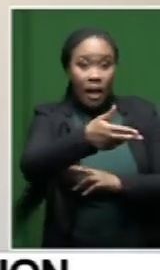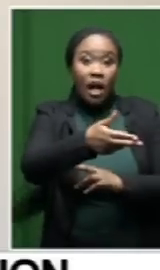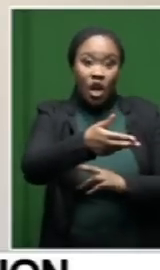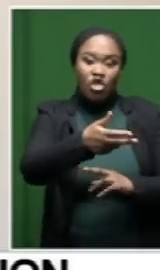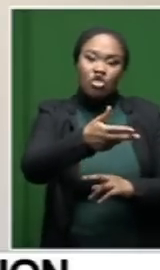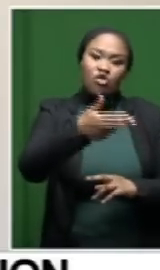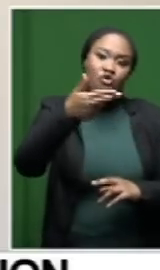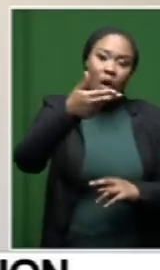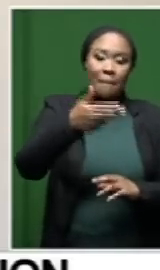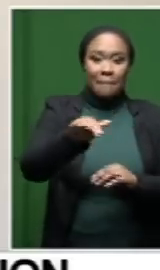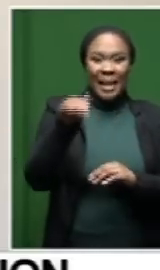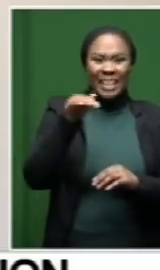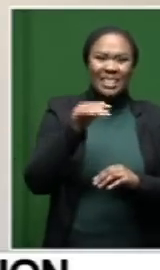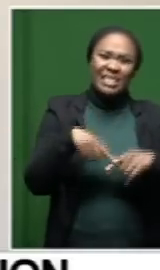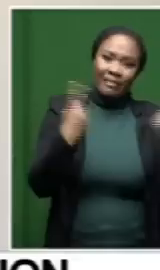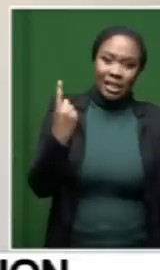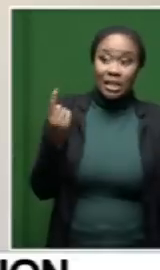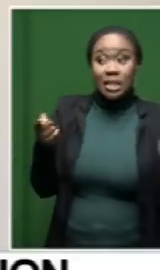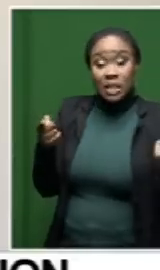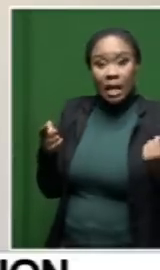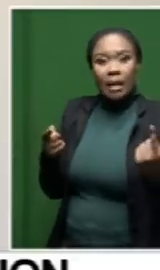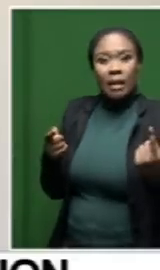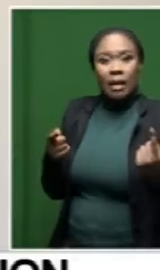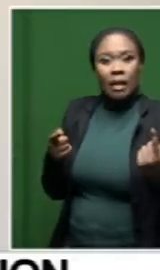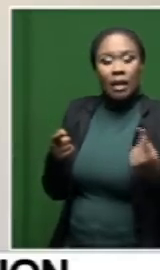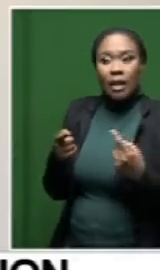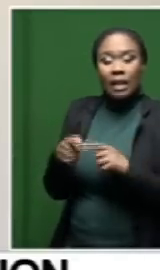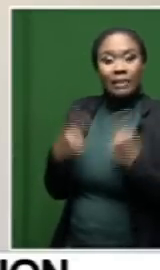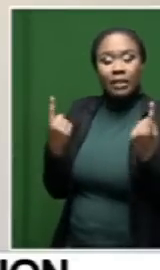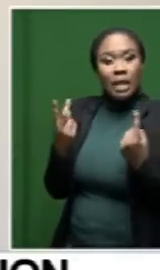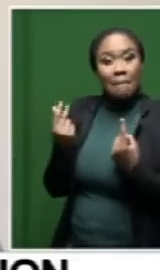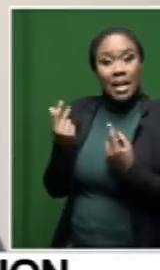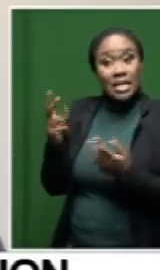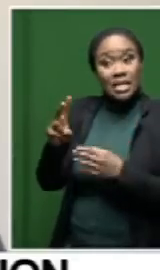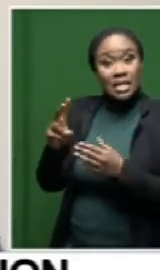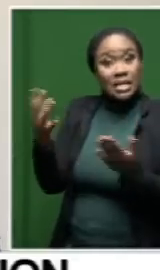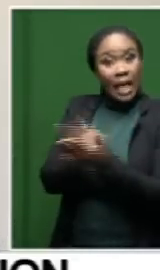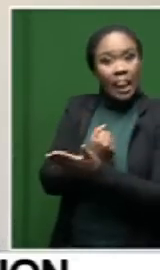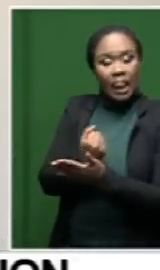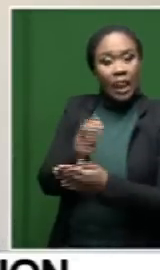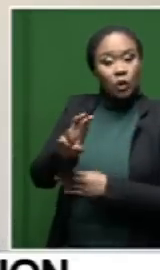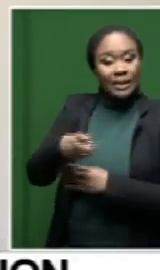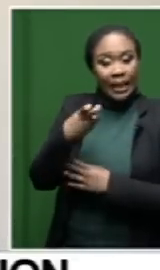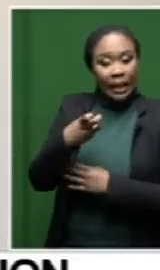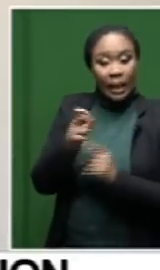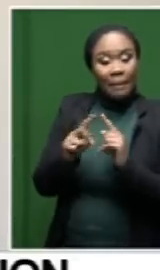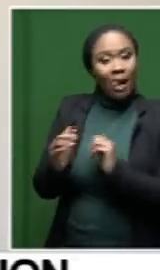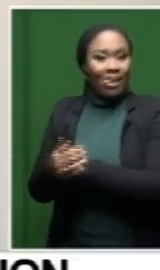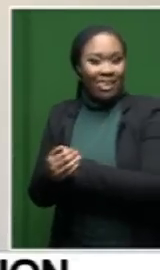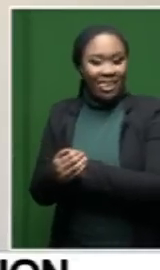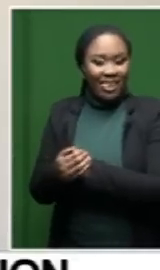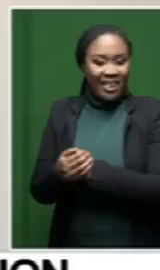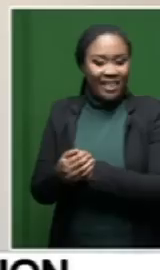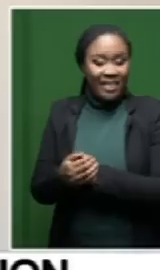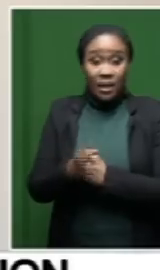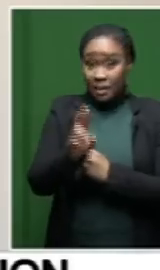to trace the money from the source to the white-collar criminal. So the fact that within such a short space of time, because